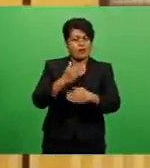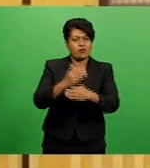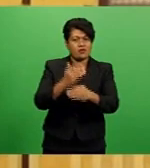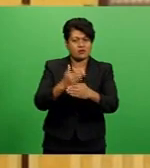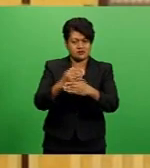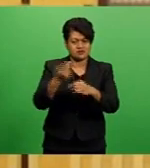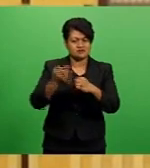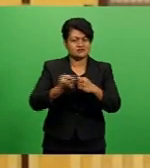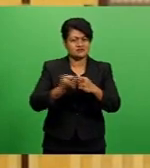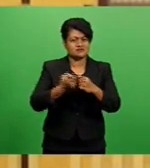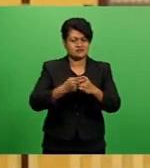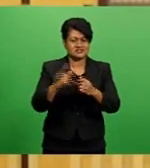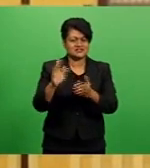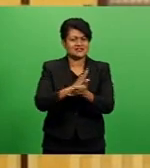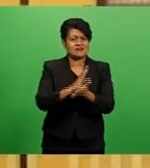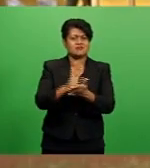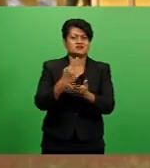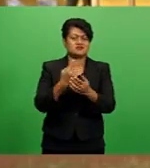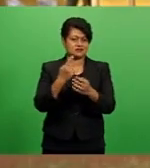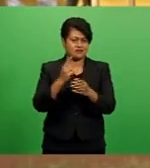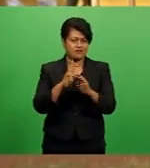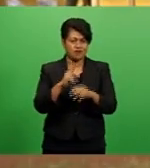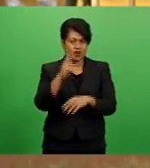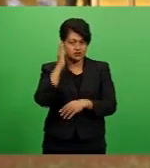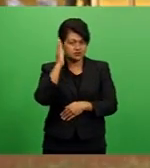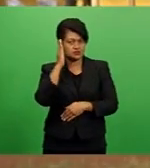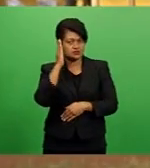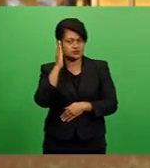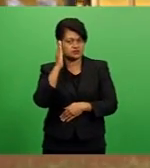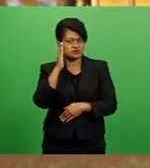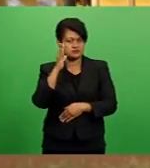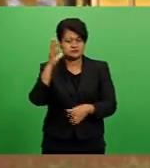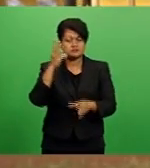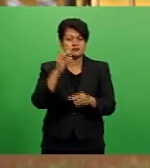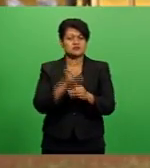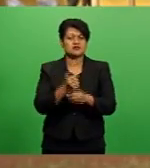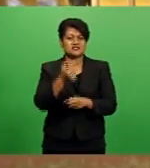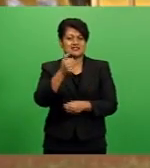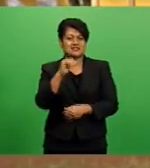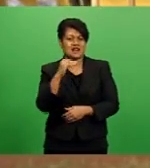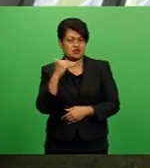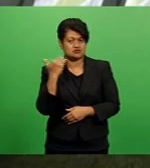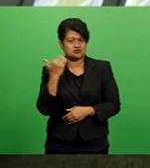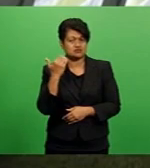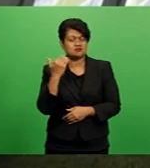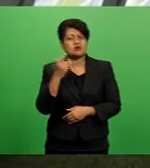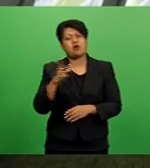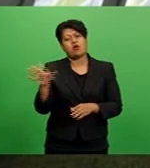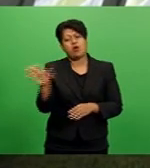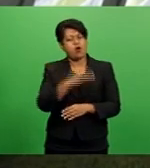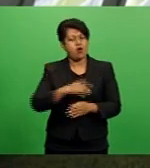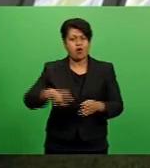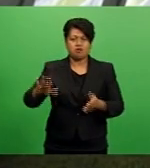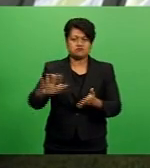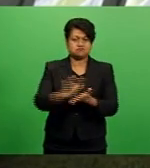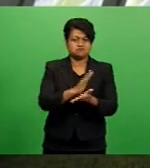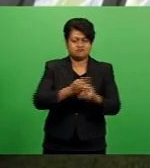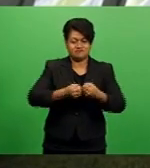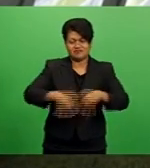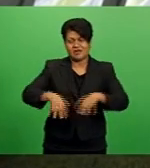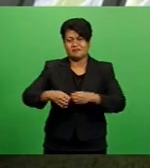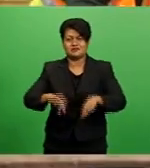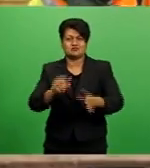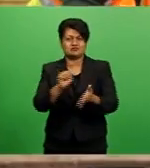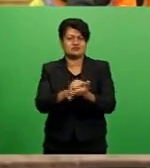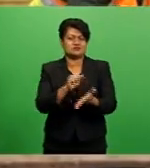the damaged main school building. We had a total of 6 classrooms and all have been damaged. Temporary learning facilities will be